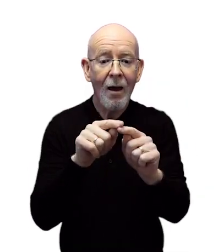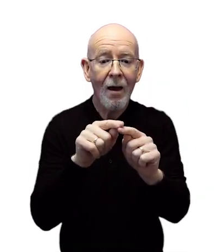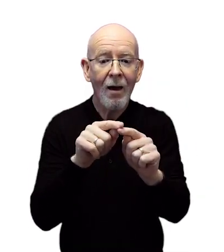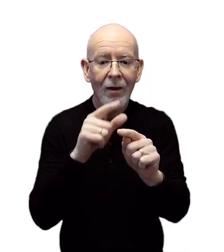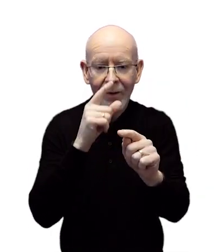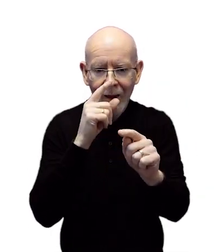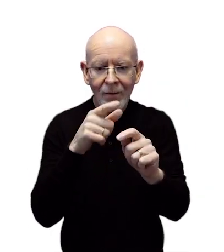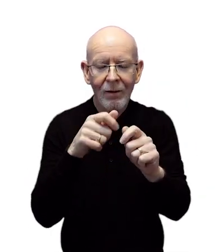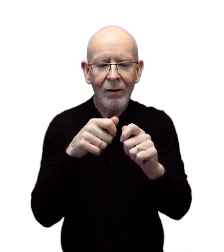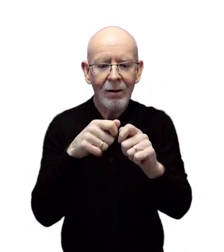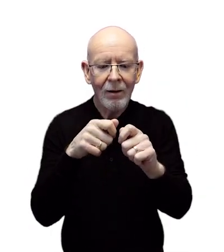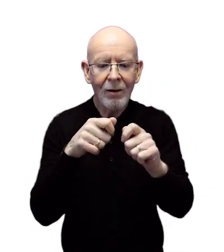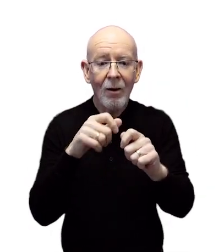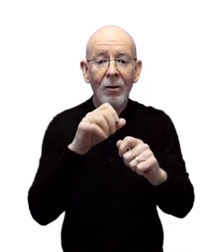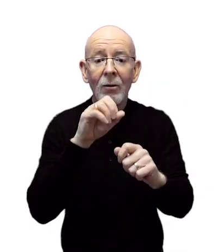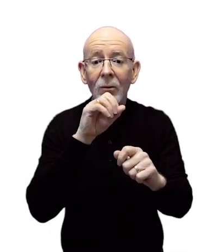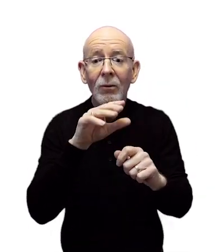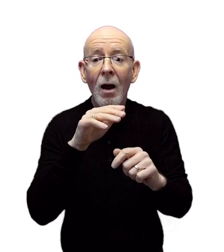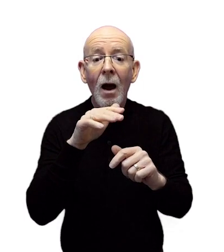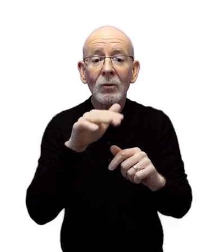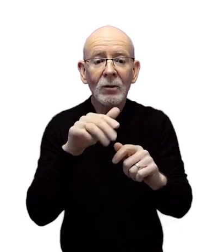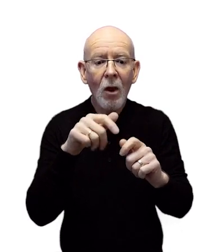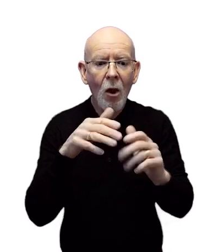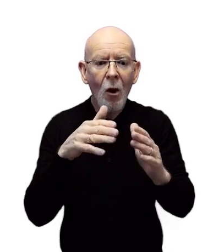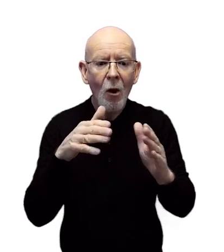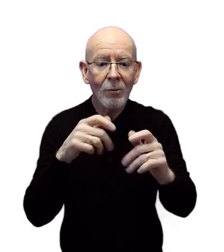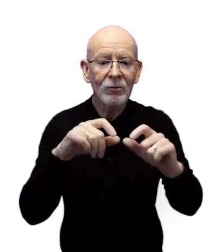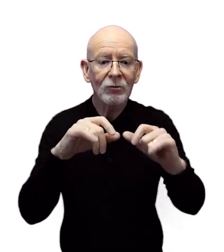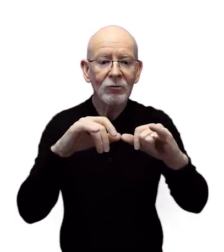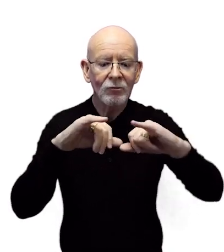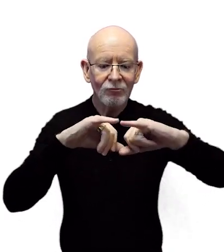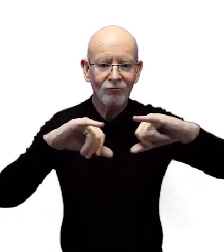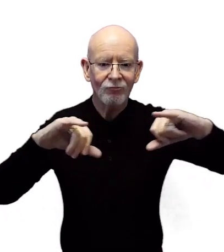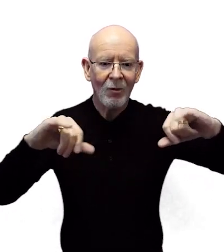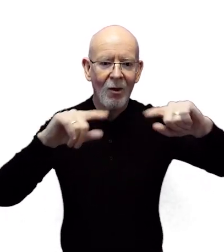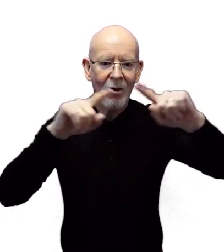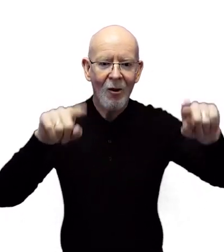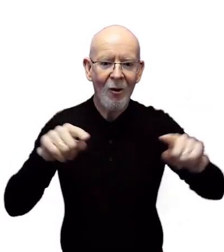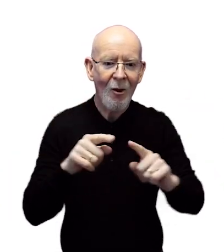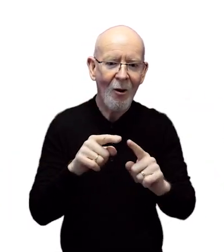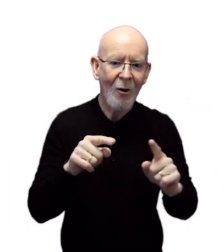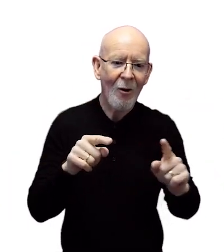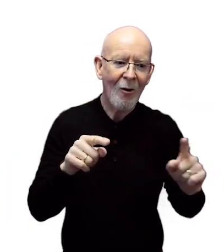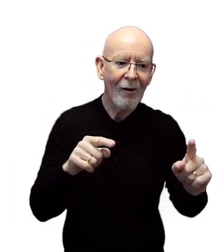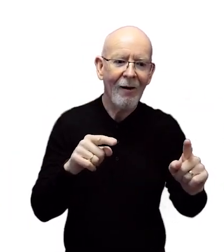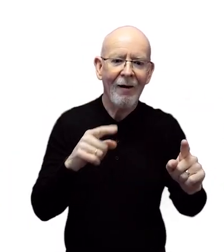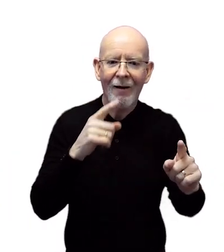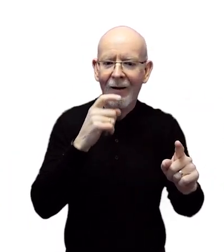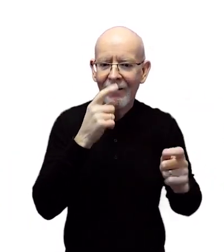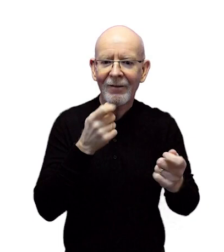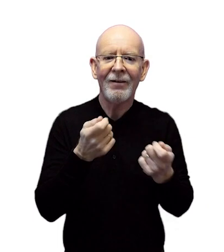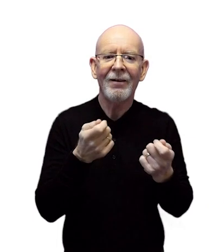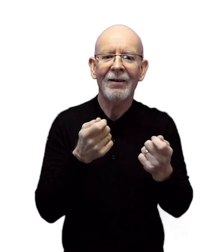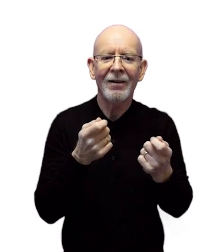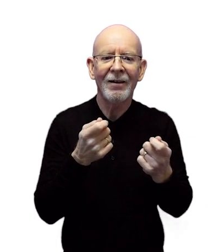gradually lengthen your exhale. Rectangle breathing, square breathing, or box breathing is a type of breathwork that can